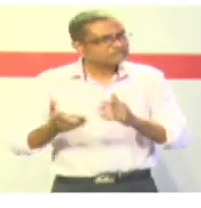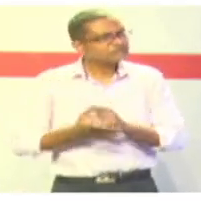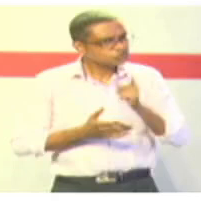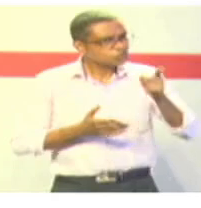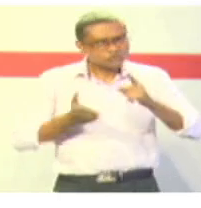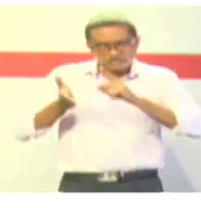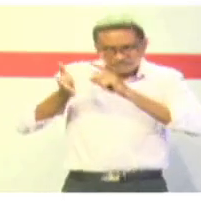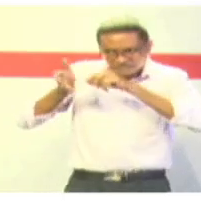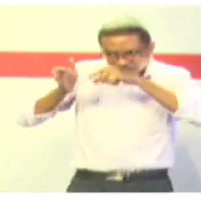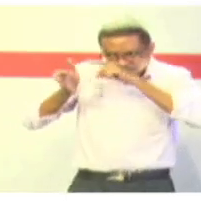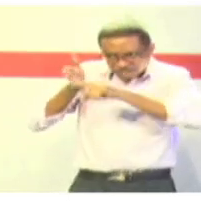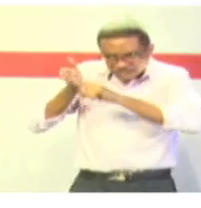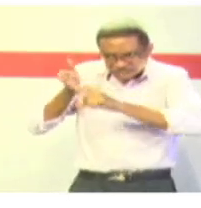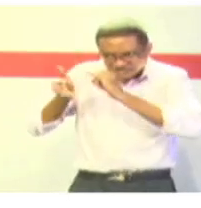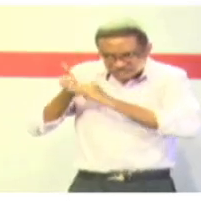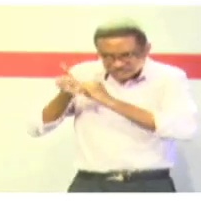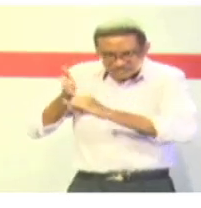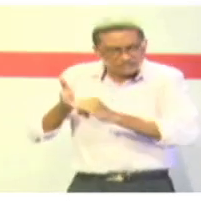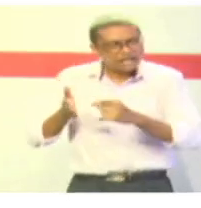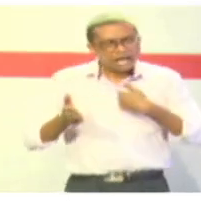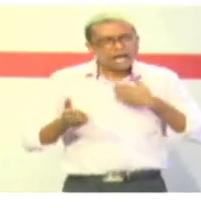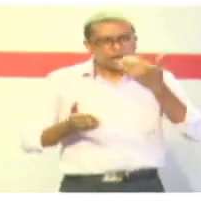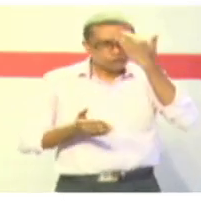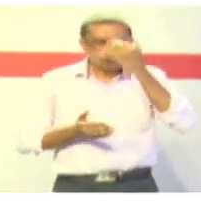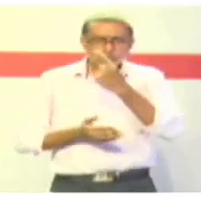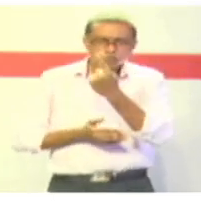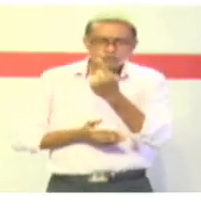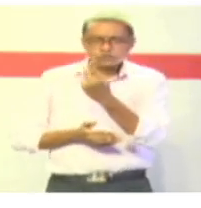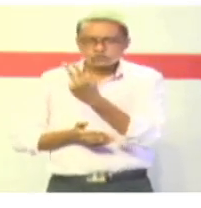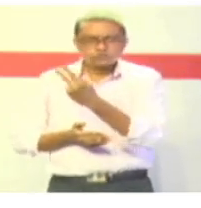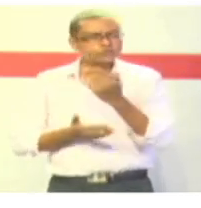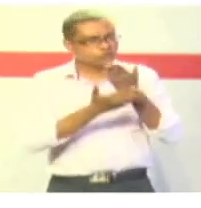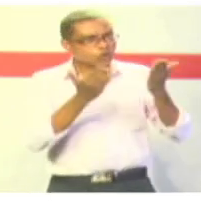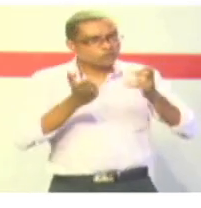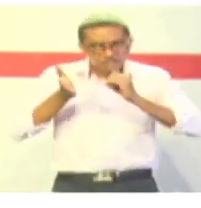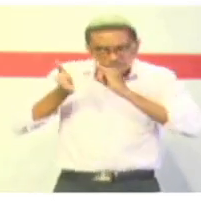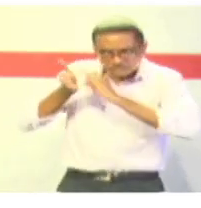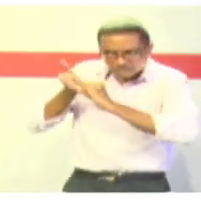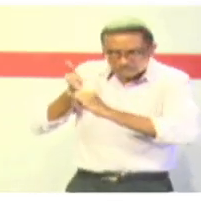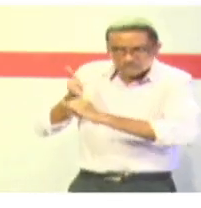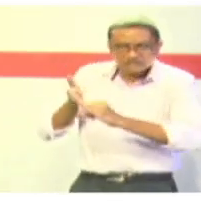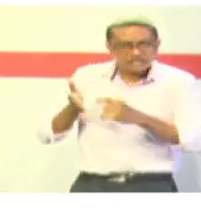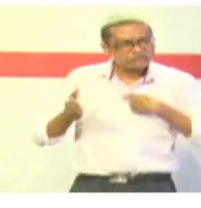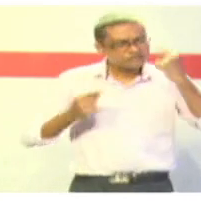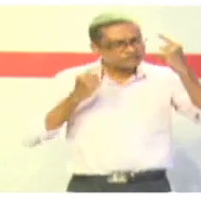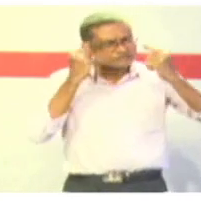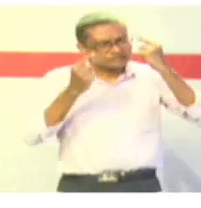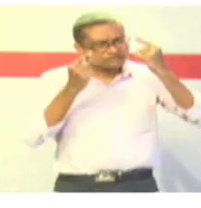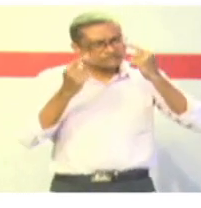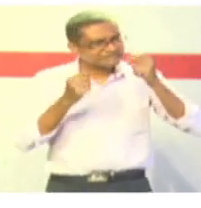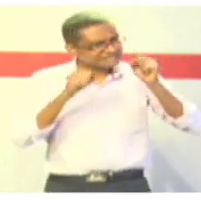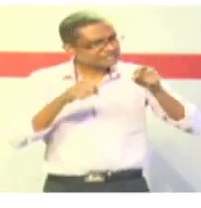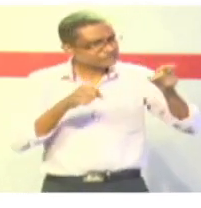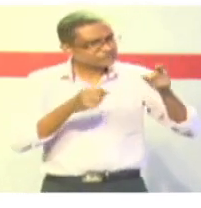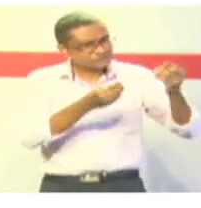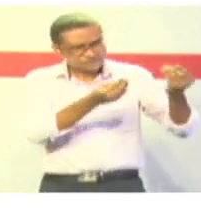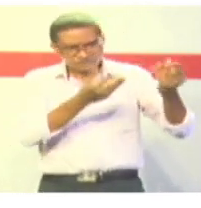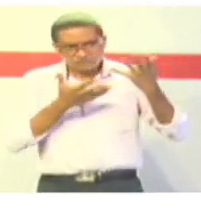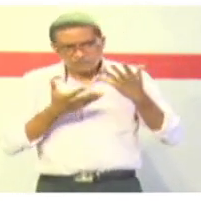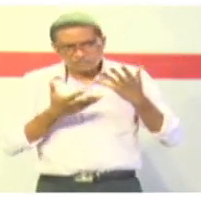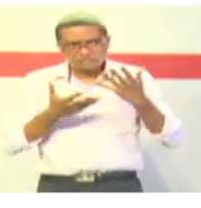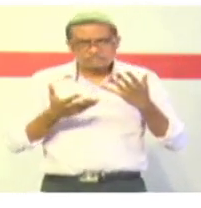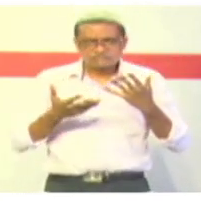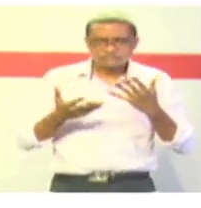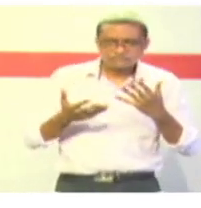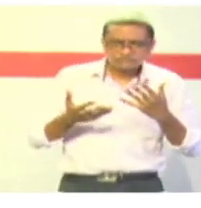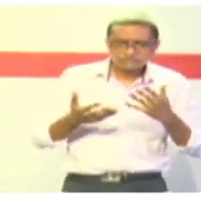fatalities, right? I know there were one or two situations that were under investigation, and I was just wondering if we could have an update as